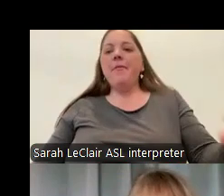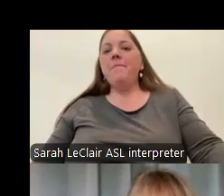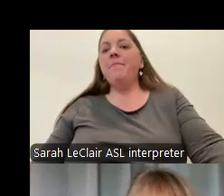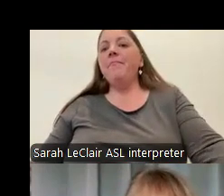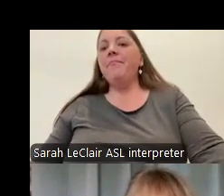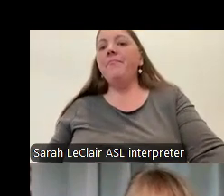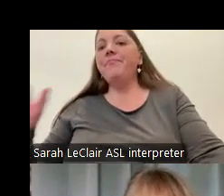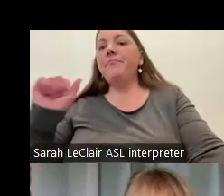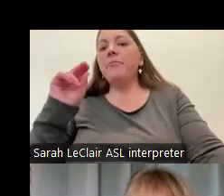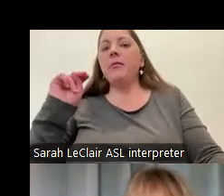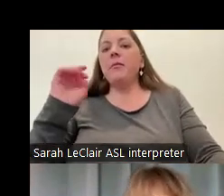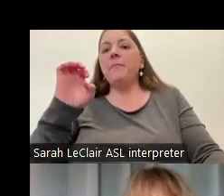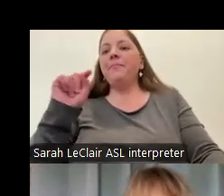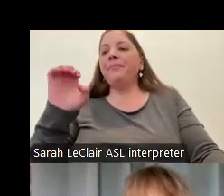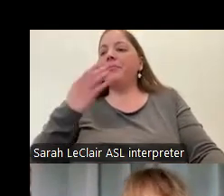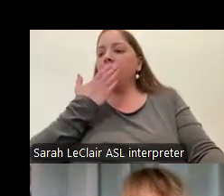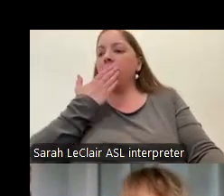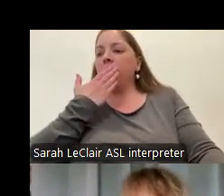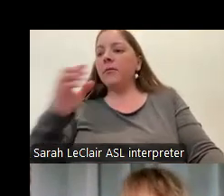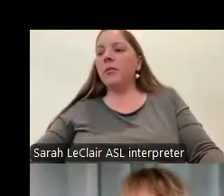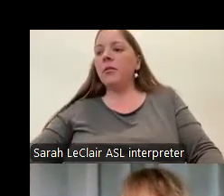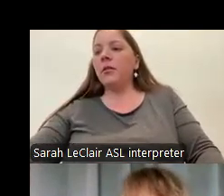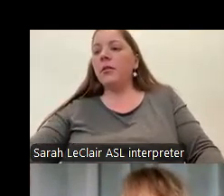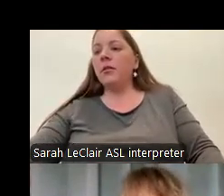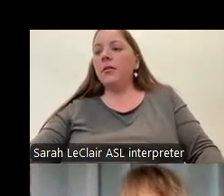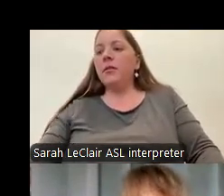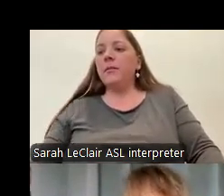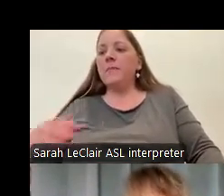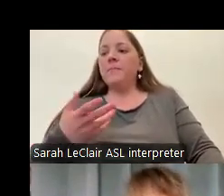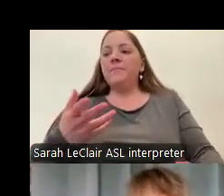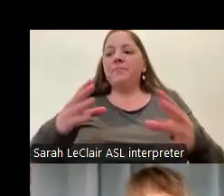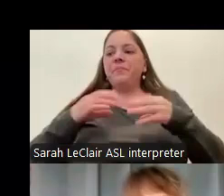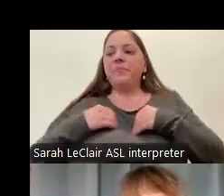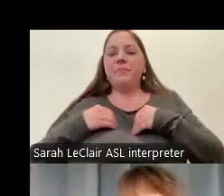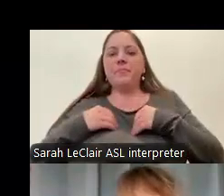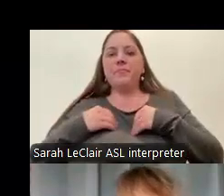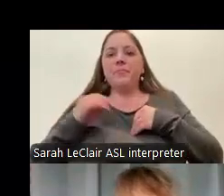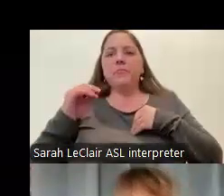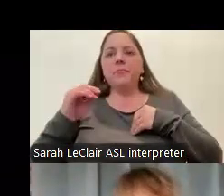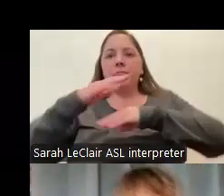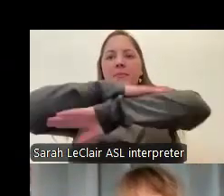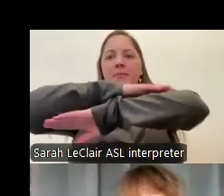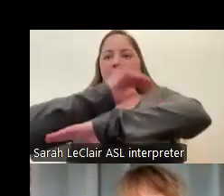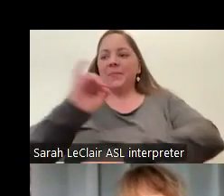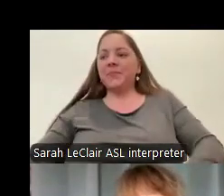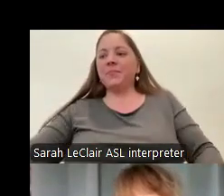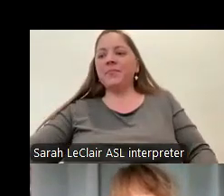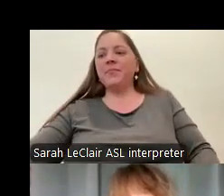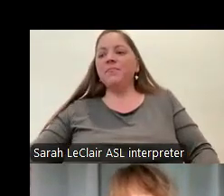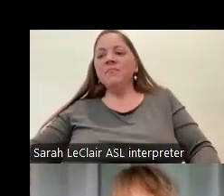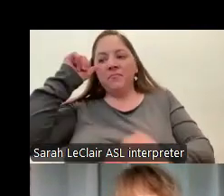says, so you are accepting vendors then? And yeah, Yes. I went last year, had a good time. I brought my